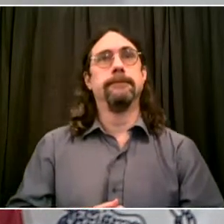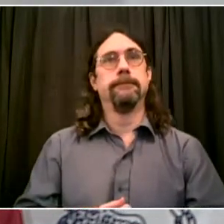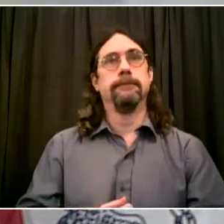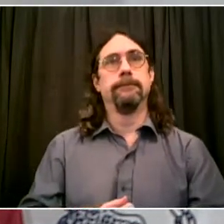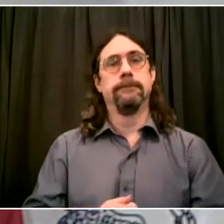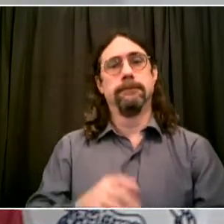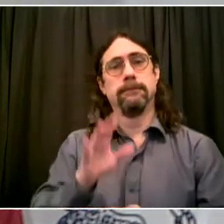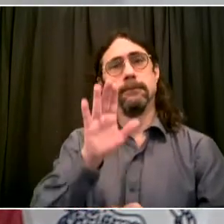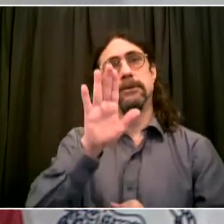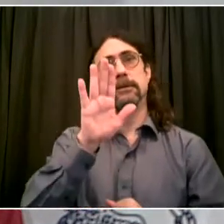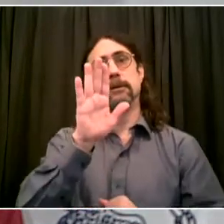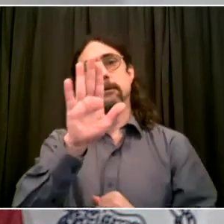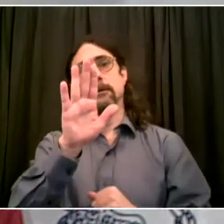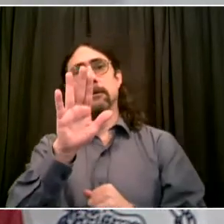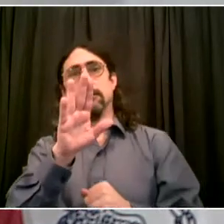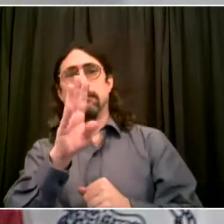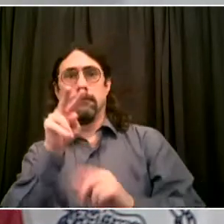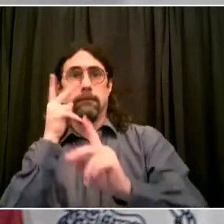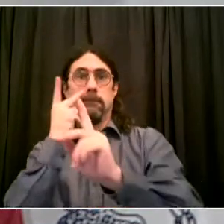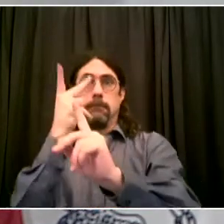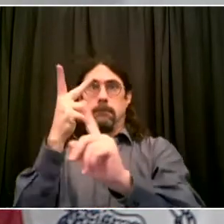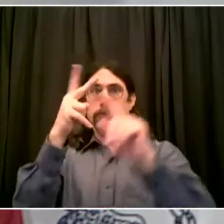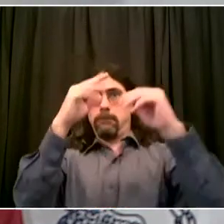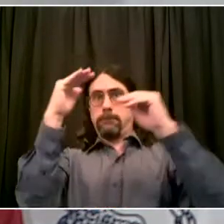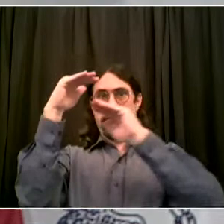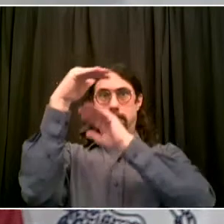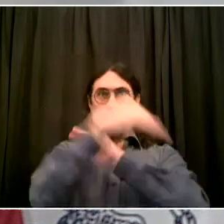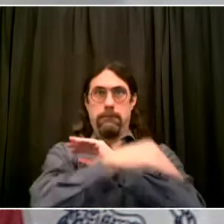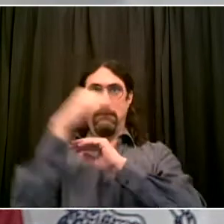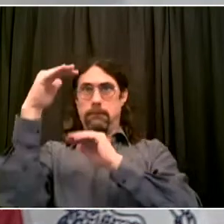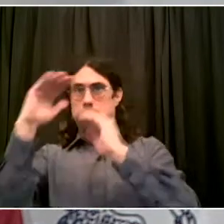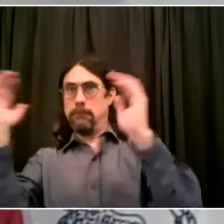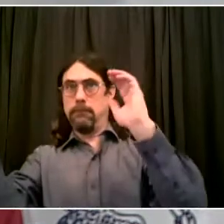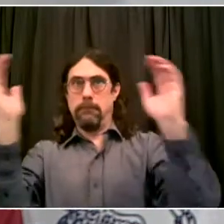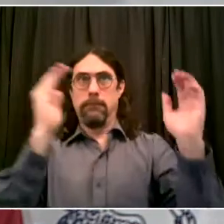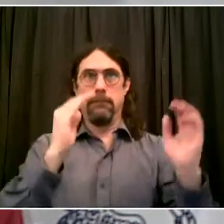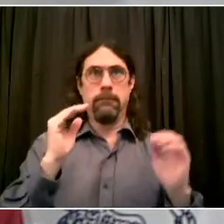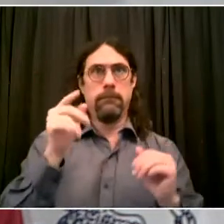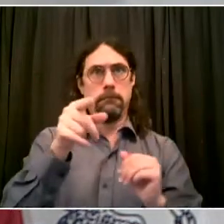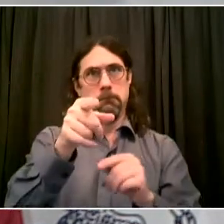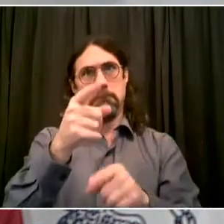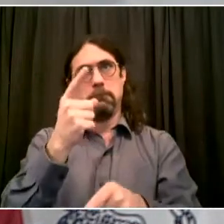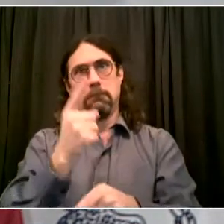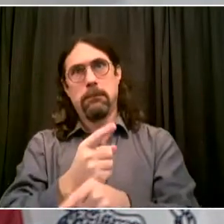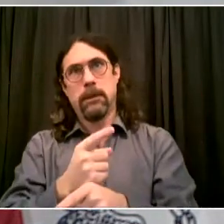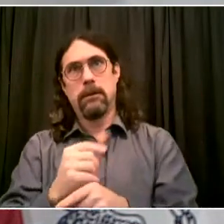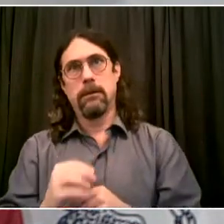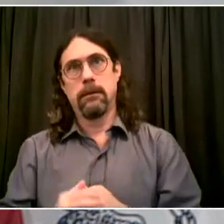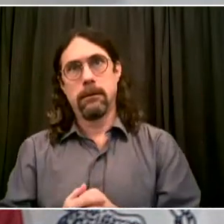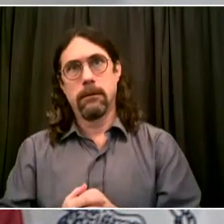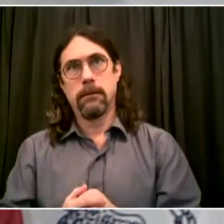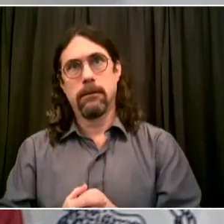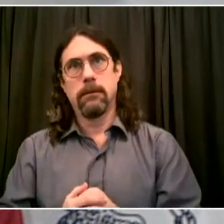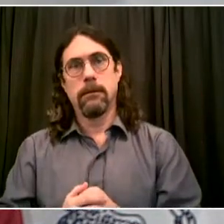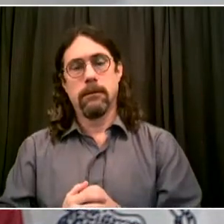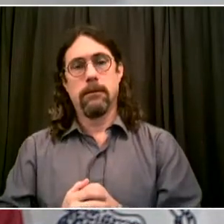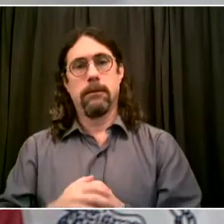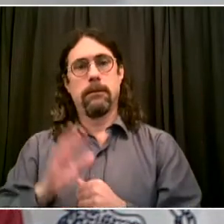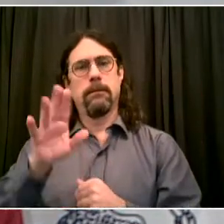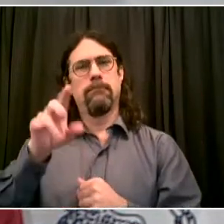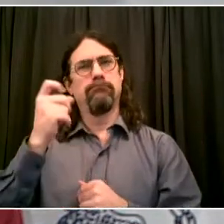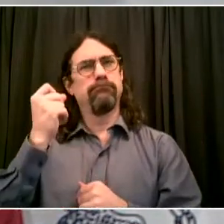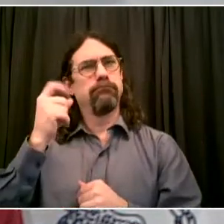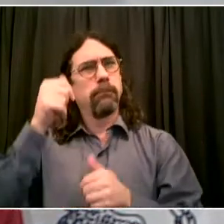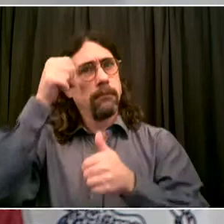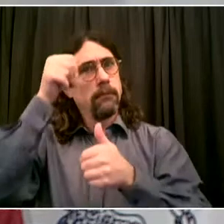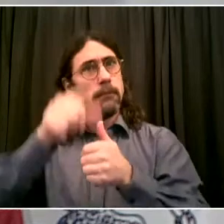between the first few months, March, April into May, and then the way June, July, August into September went,